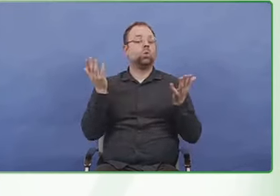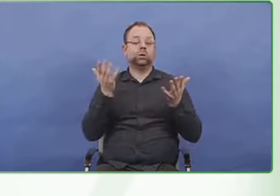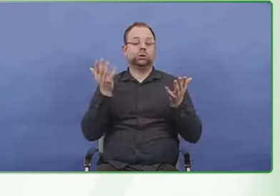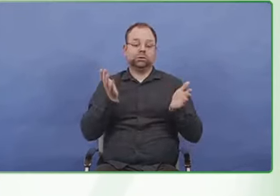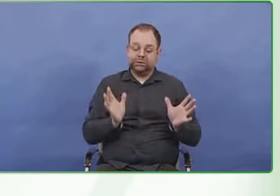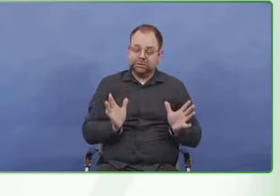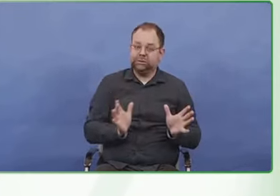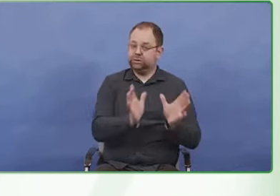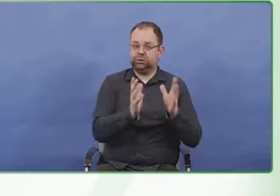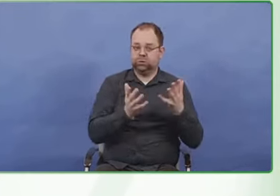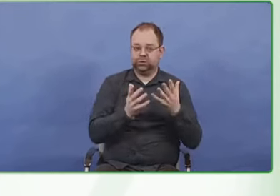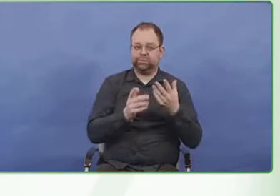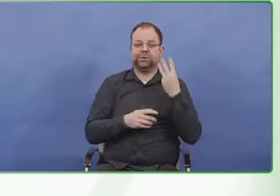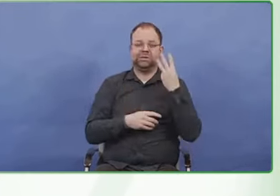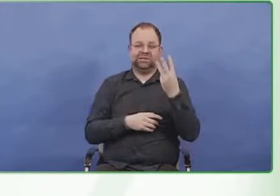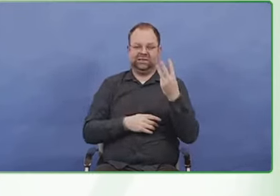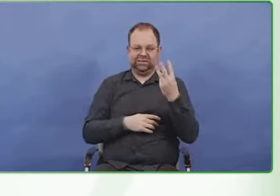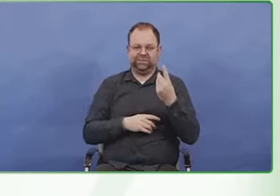be.